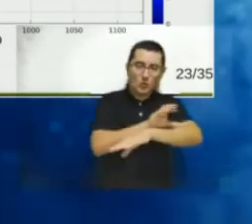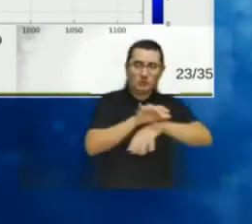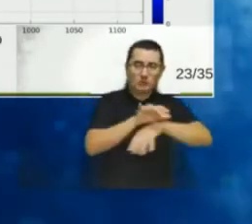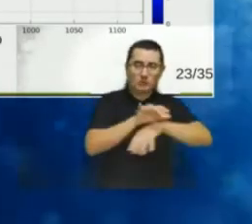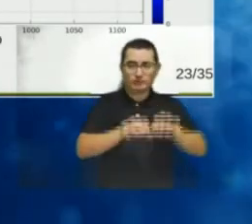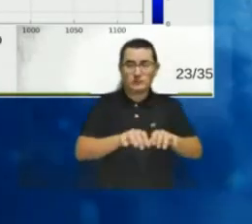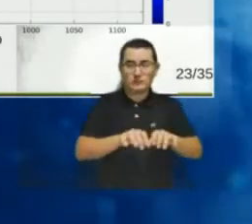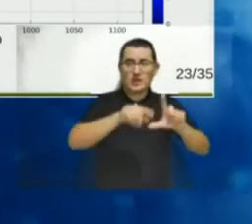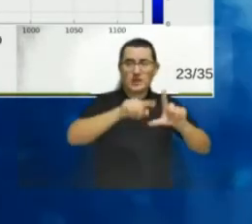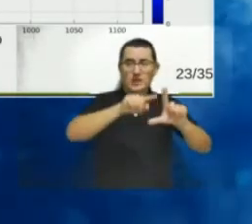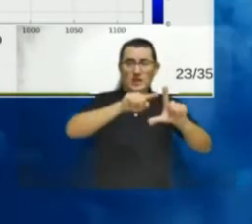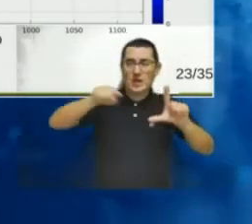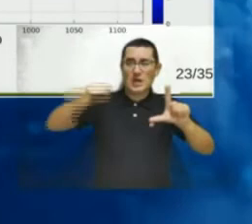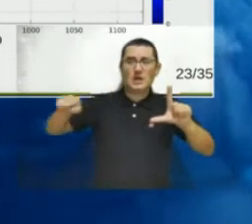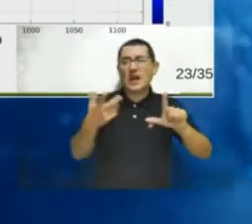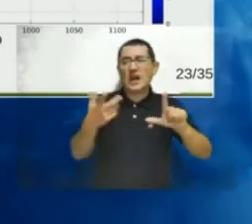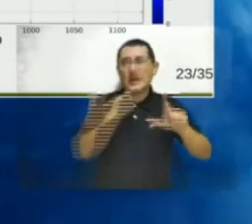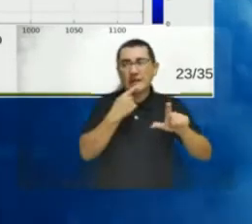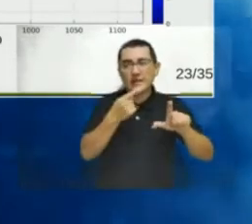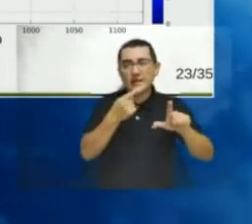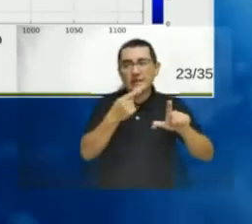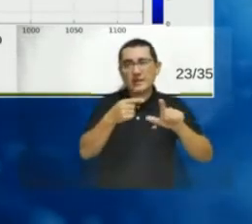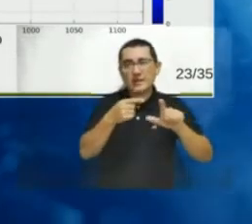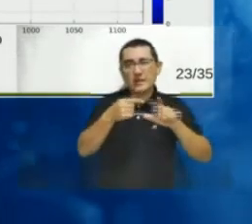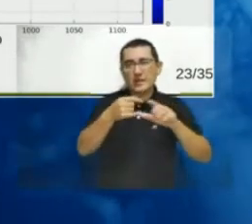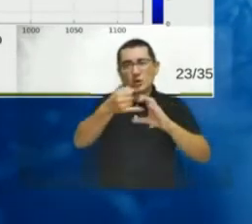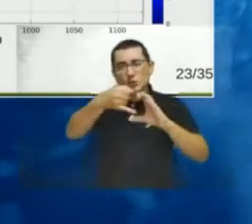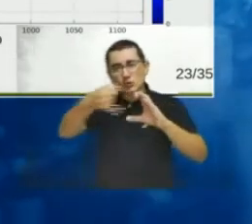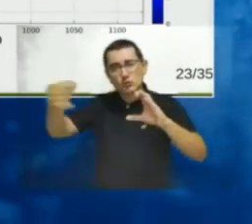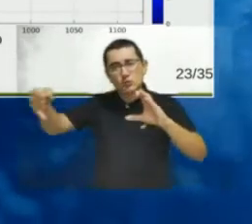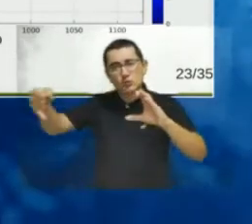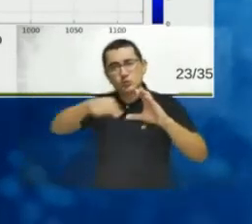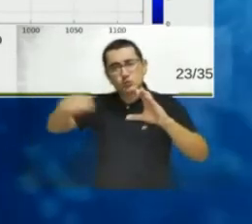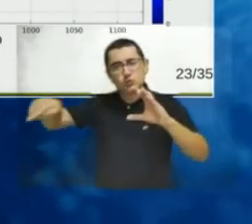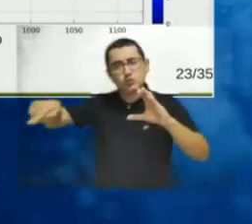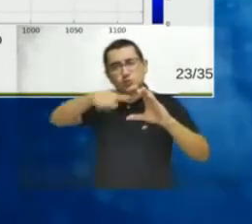to establish them, the ones that are measured,